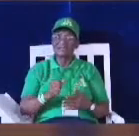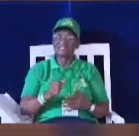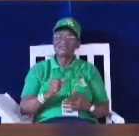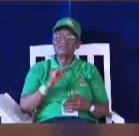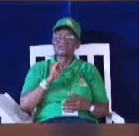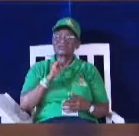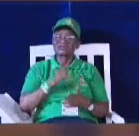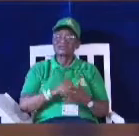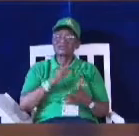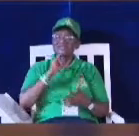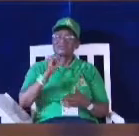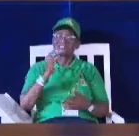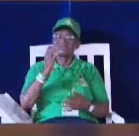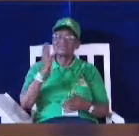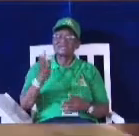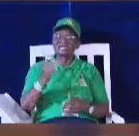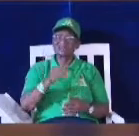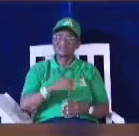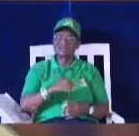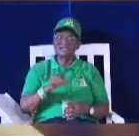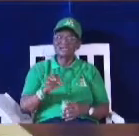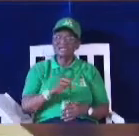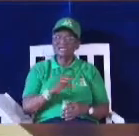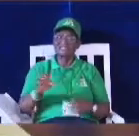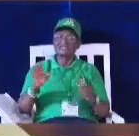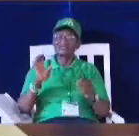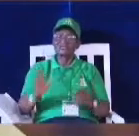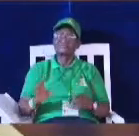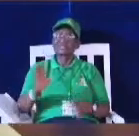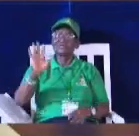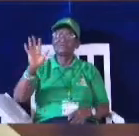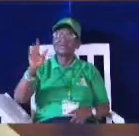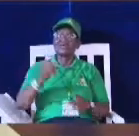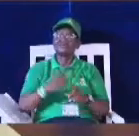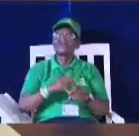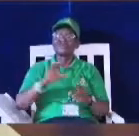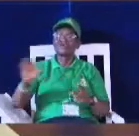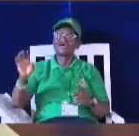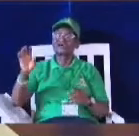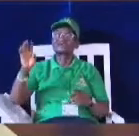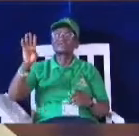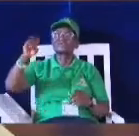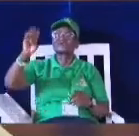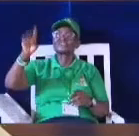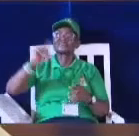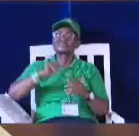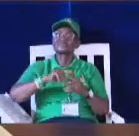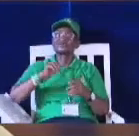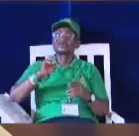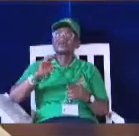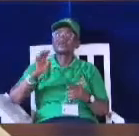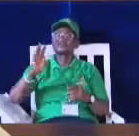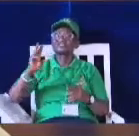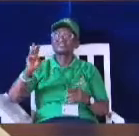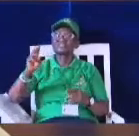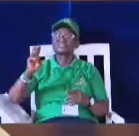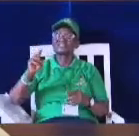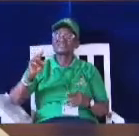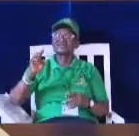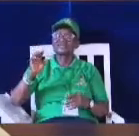is there in Acts chapter 5, from verse 14 to 16. Acts 5,